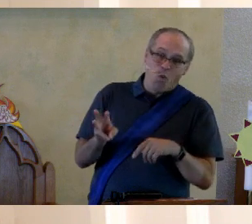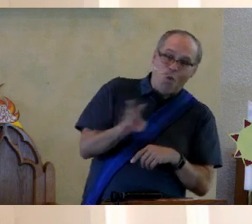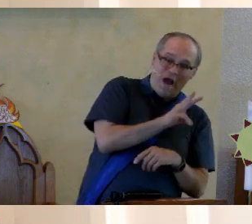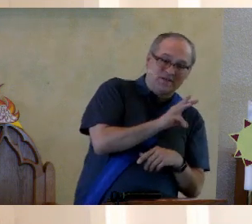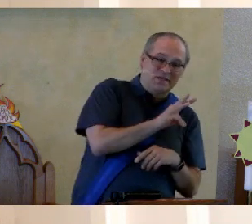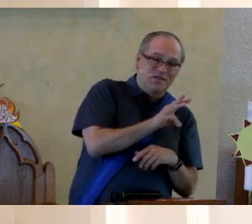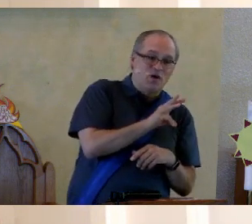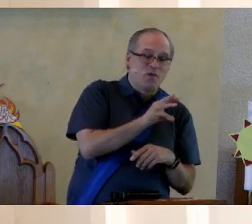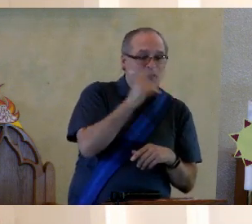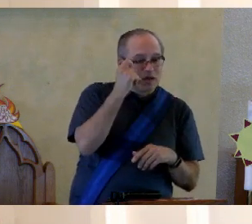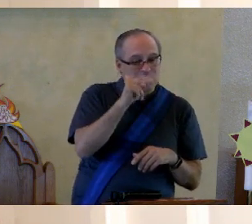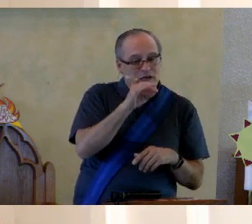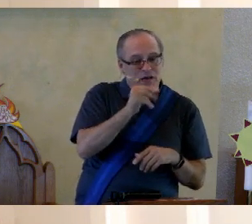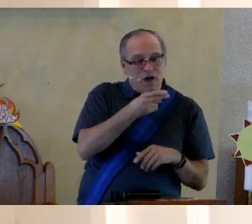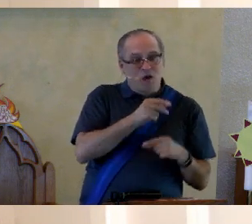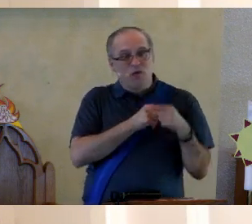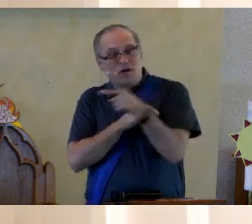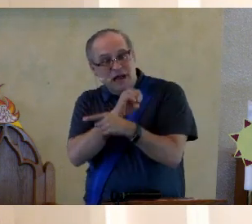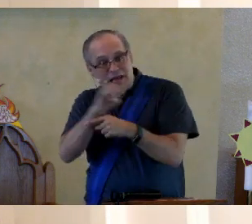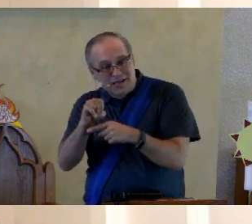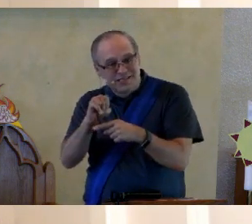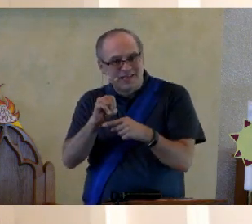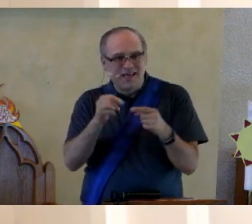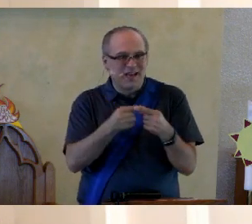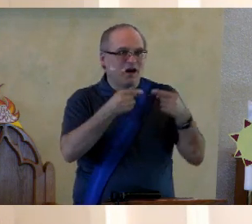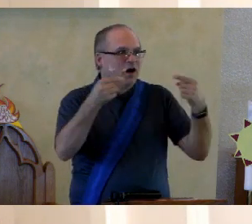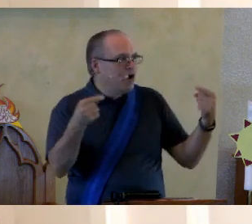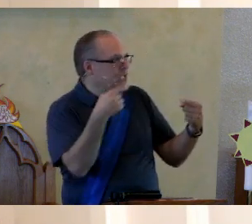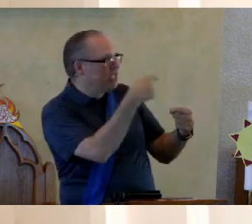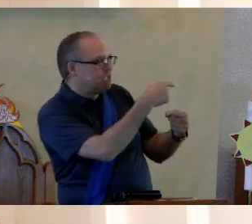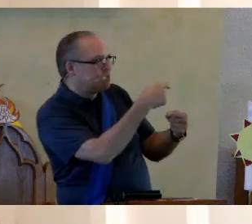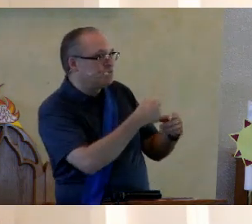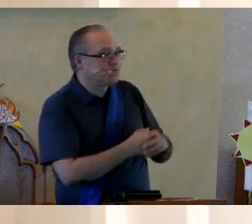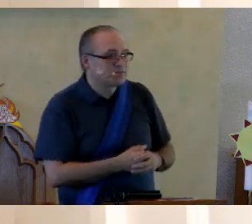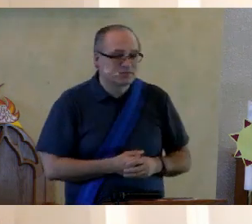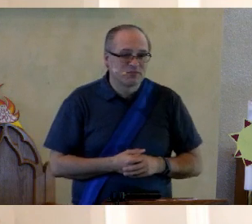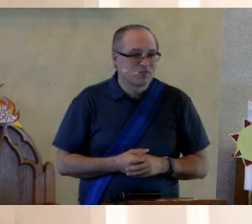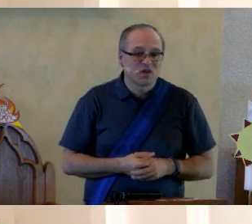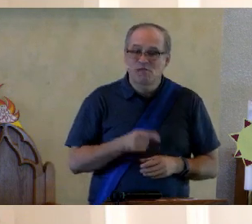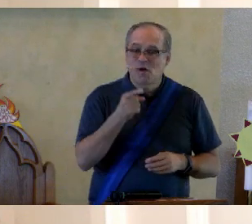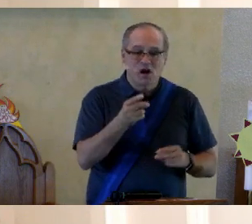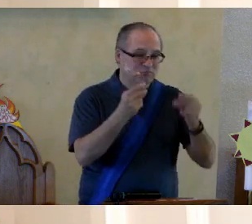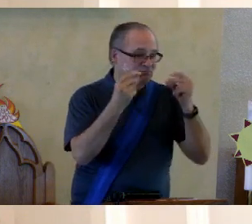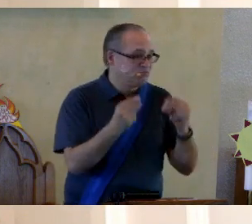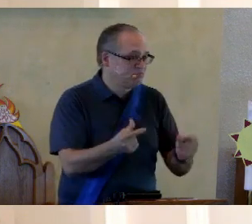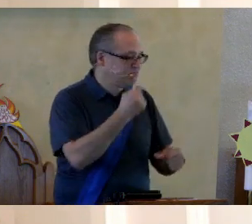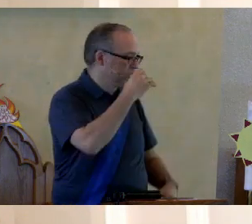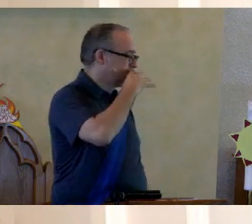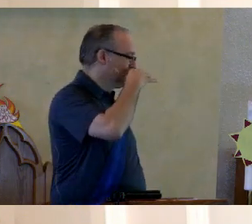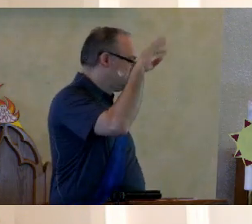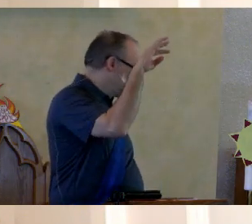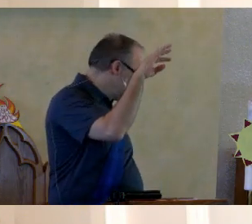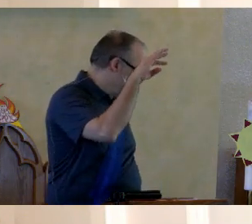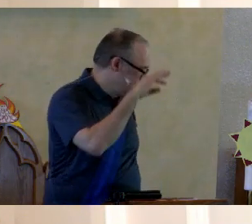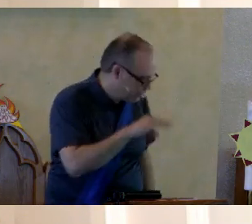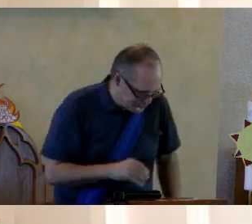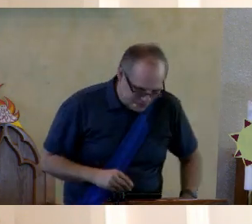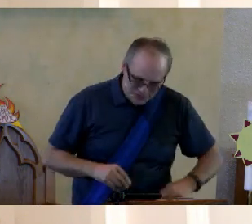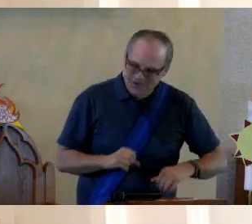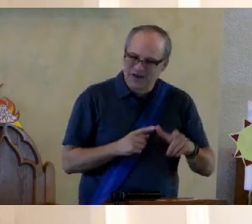Nineveh. Jonah essentially wasted zero time in disobeying the Lord's call on his life and voted with his